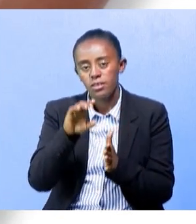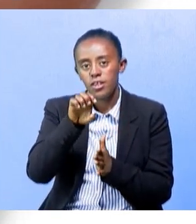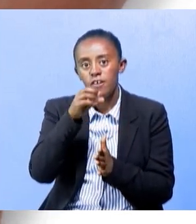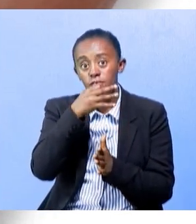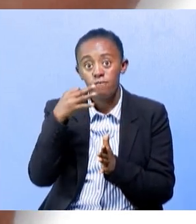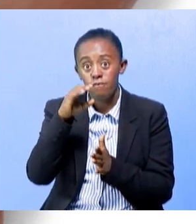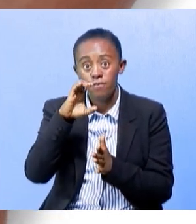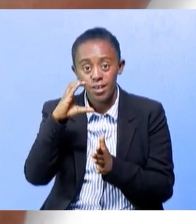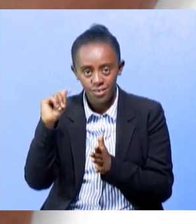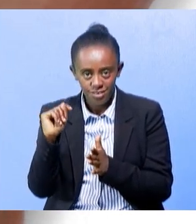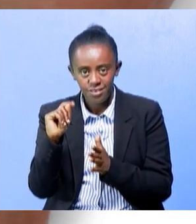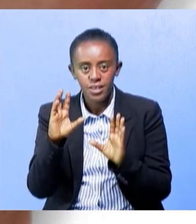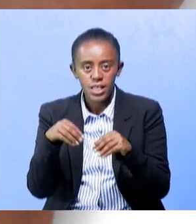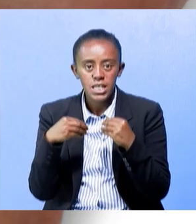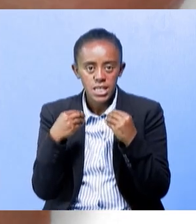in the given